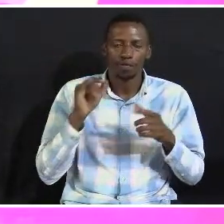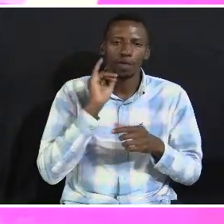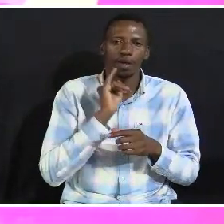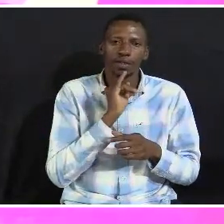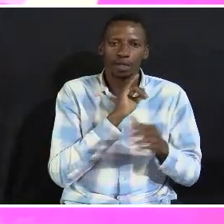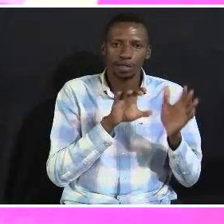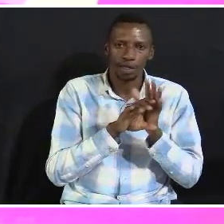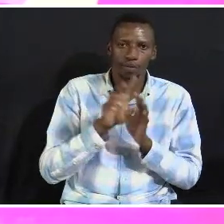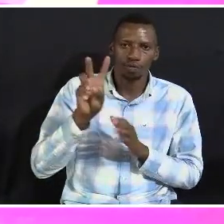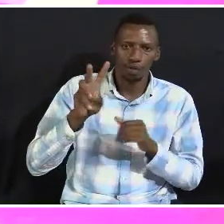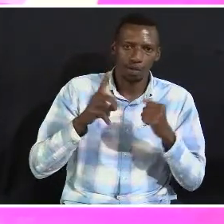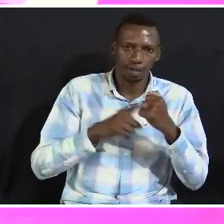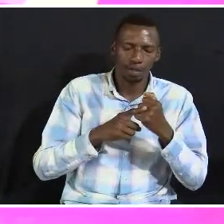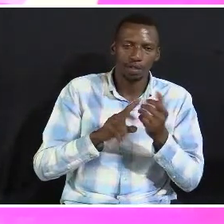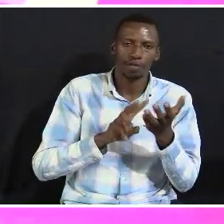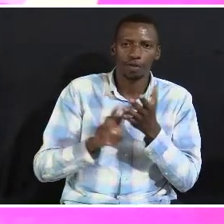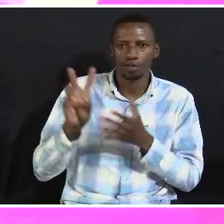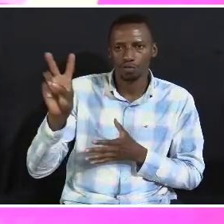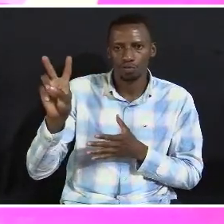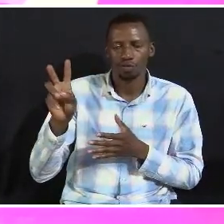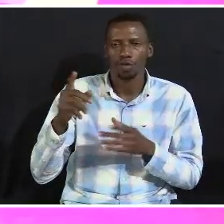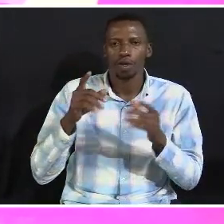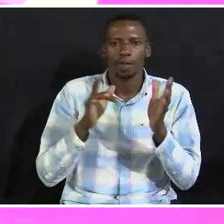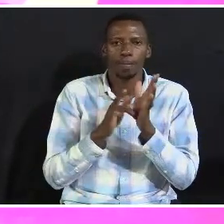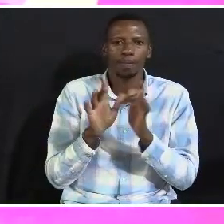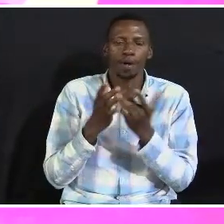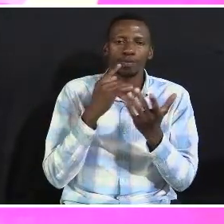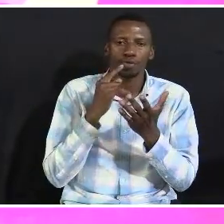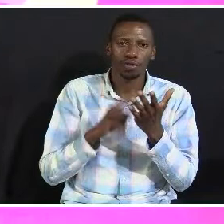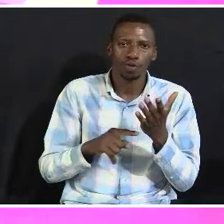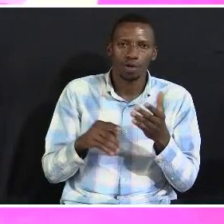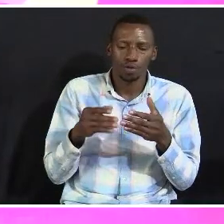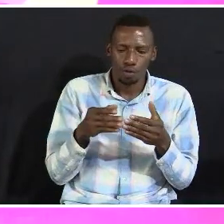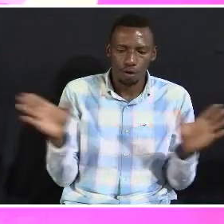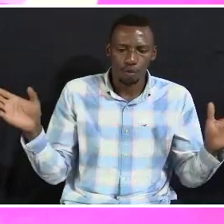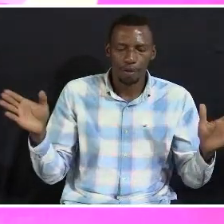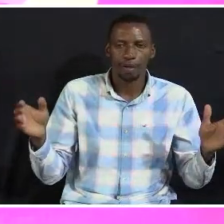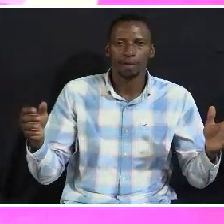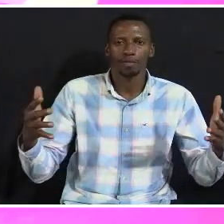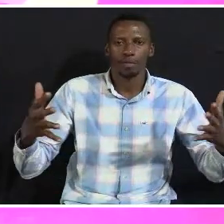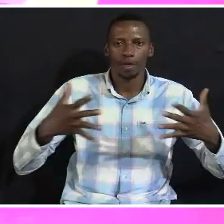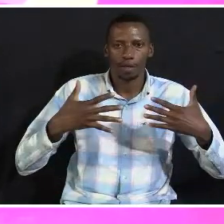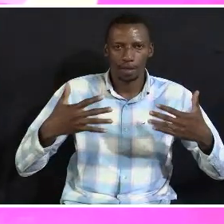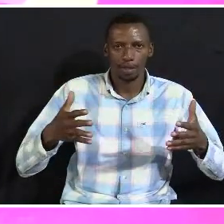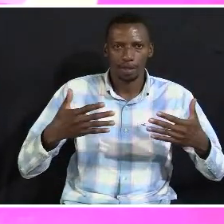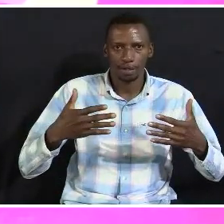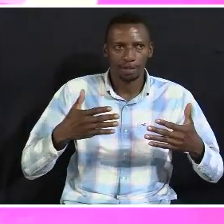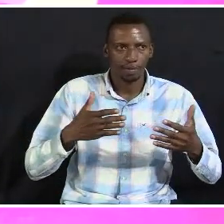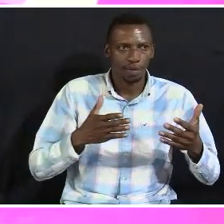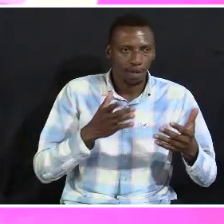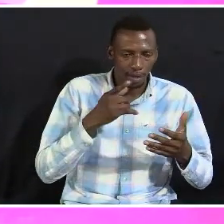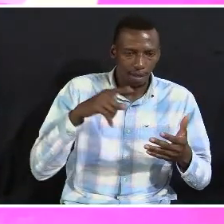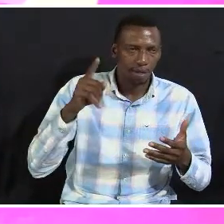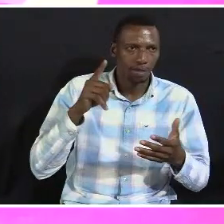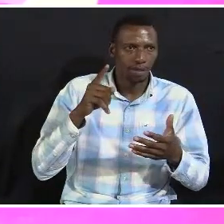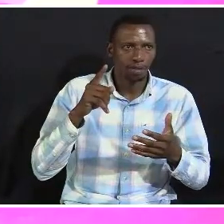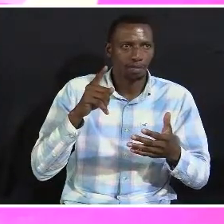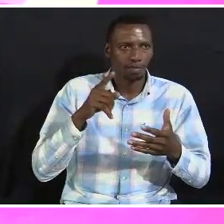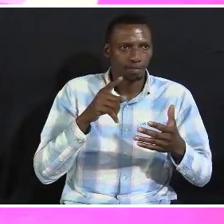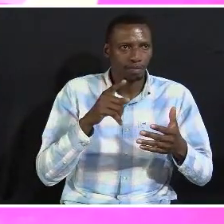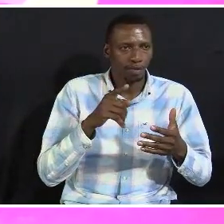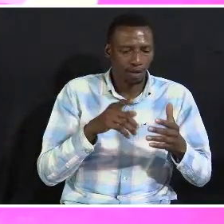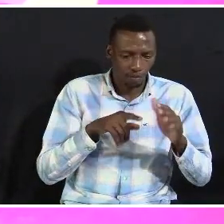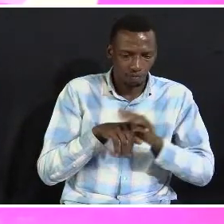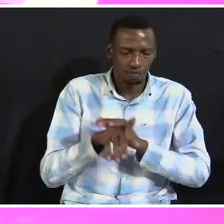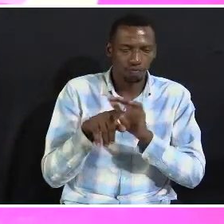2, the word of God says, open the gates that the righteous nation which keeps the truth may enter